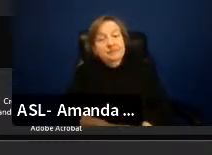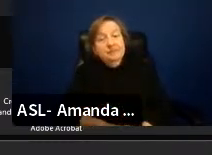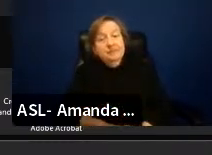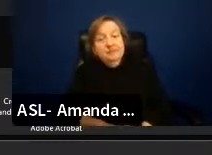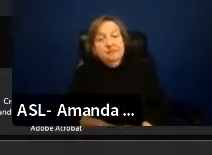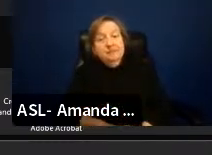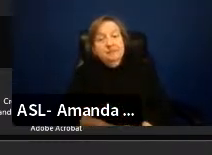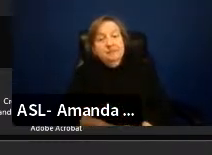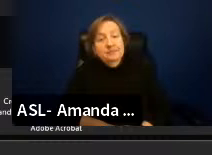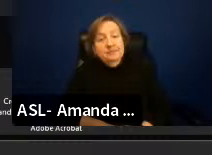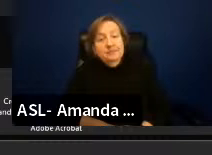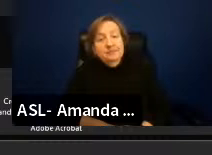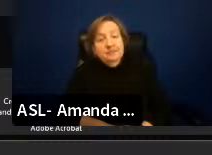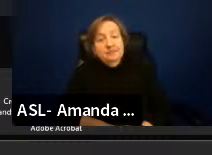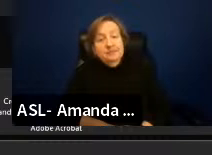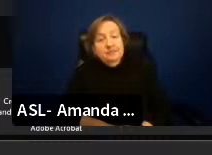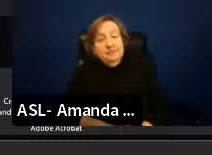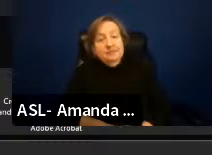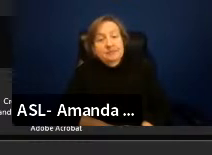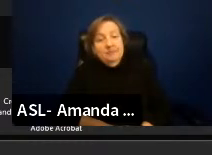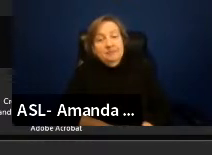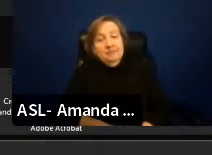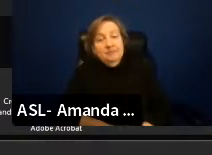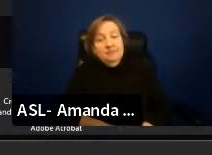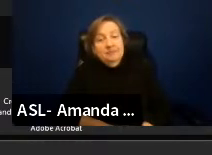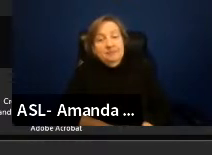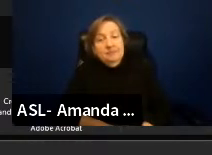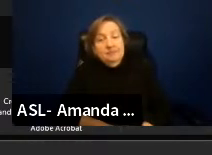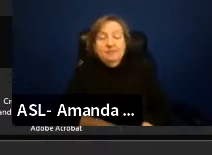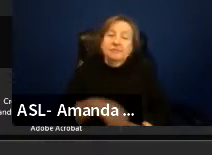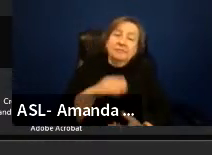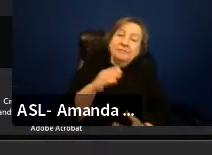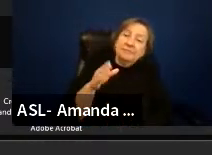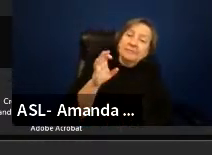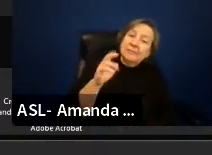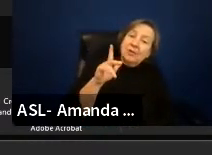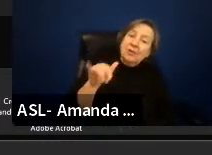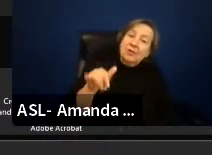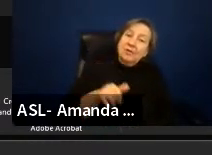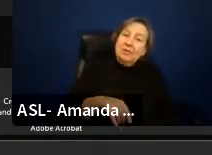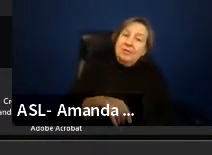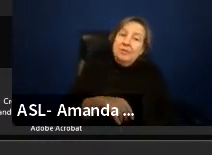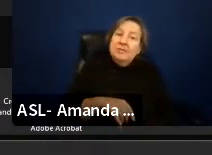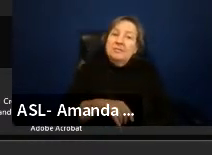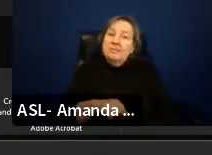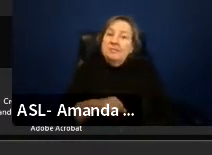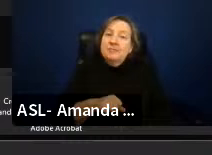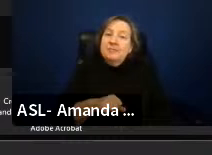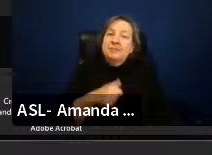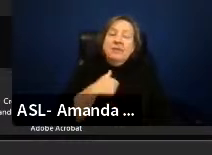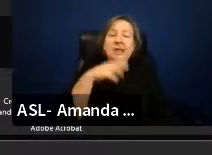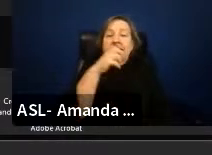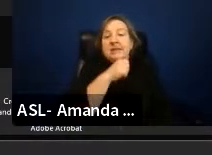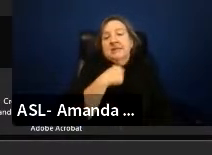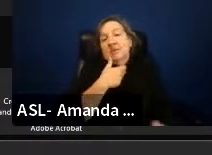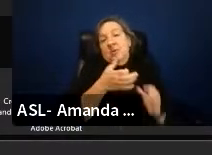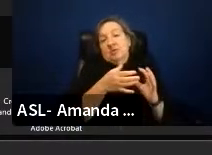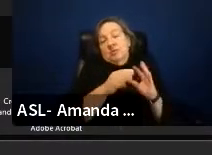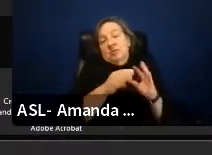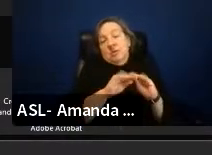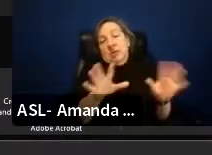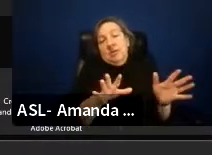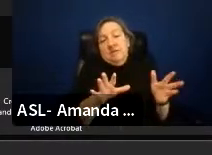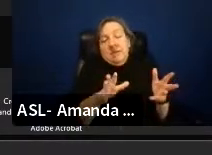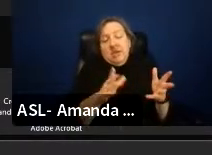Right. Uh, Sorry, one more. Go ahead, Farley. Yeah, Farley Winters. I guess I just wanted to clarify the